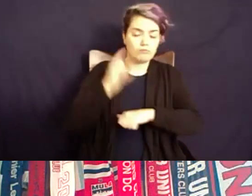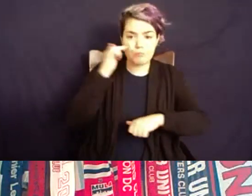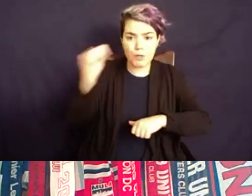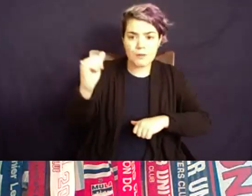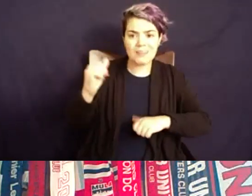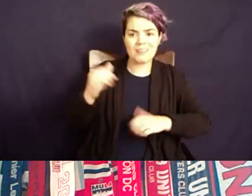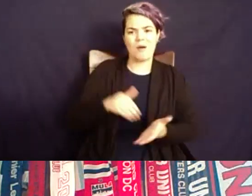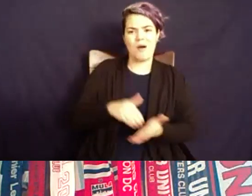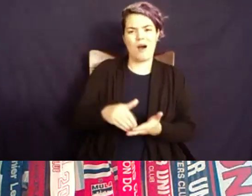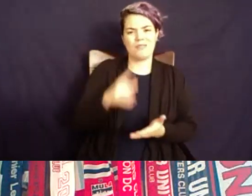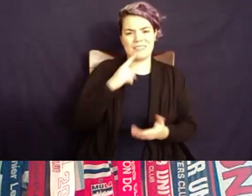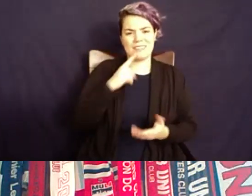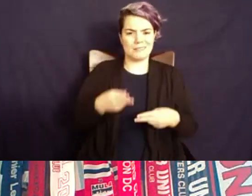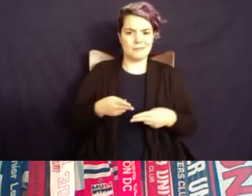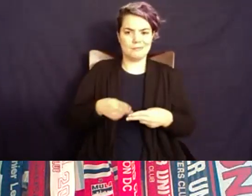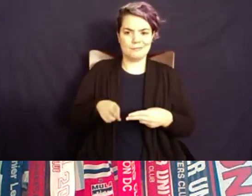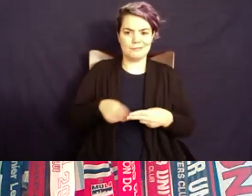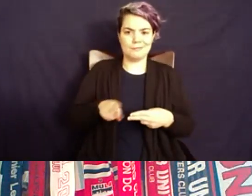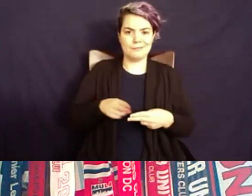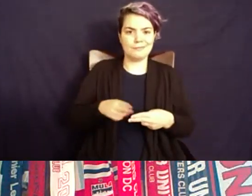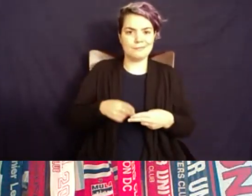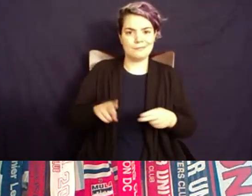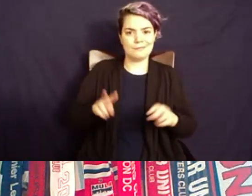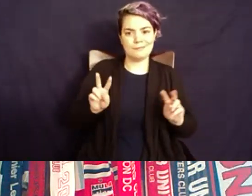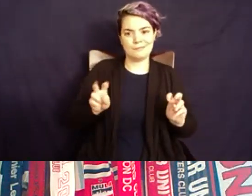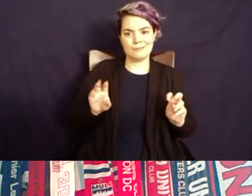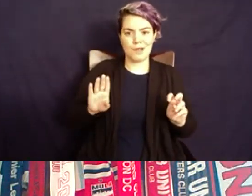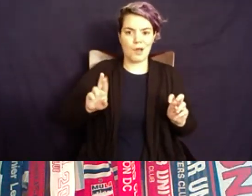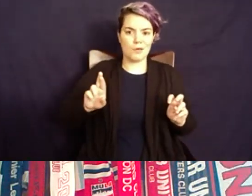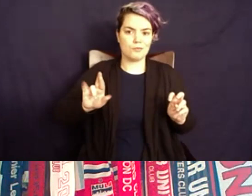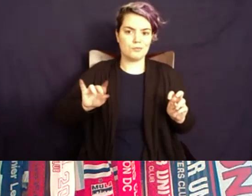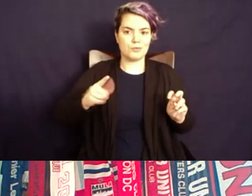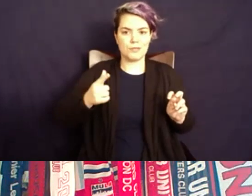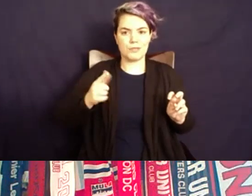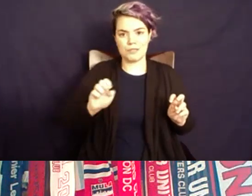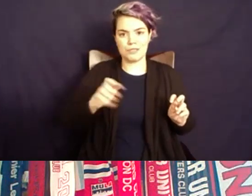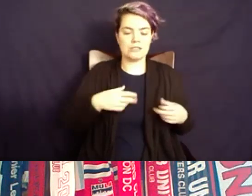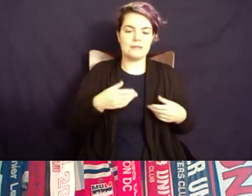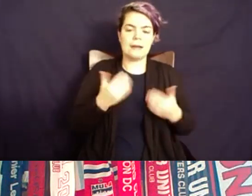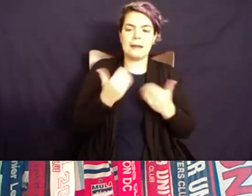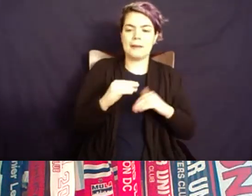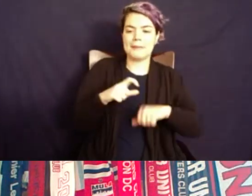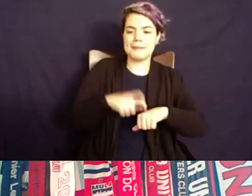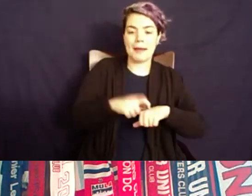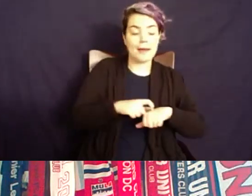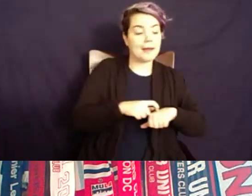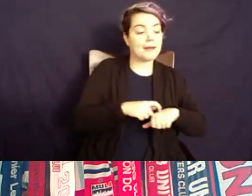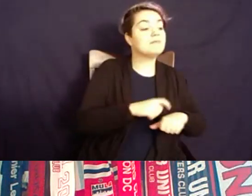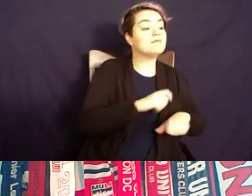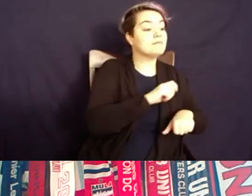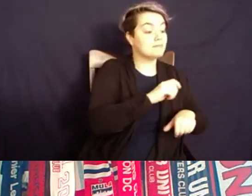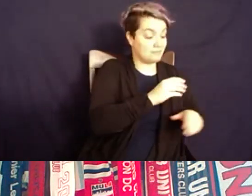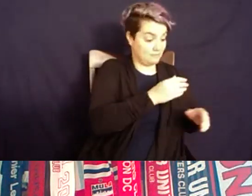it's a bridge because it's for a limited period of time until that person can get onto a federal